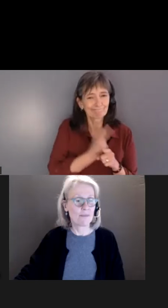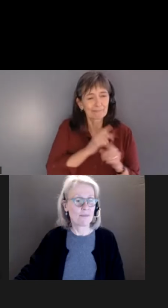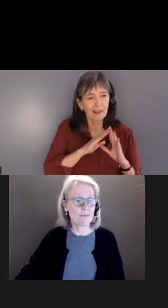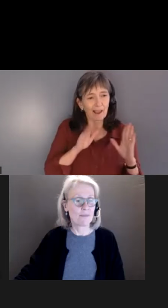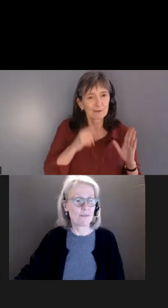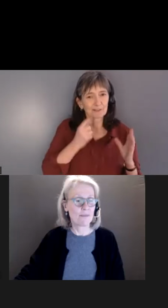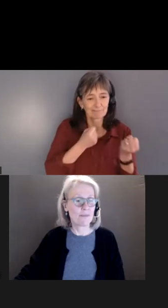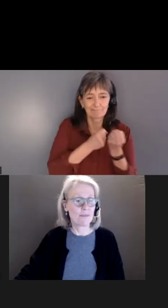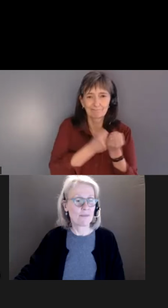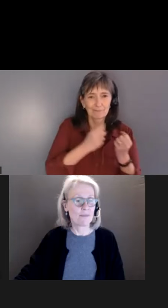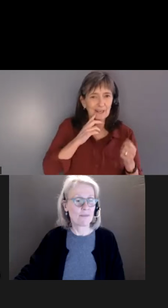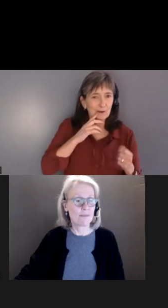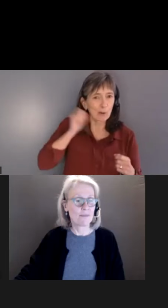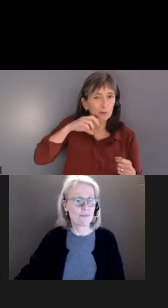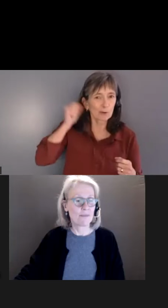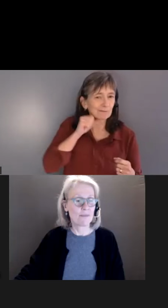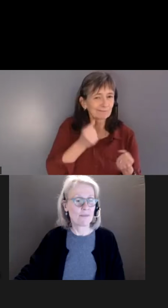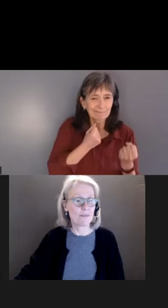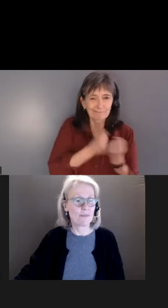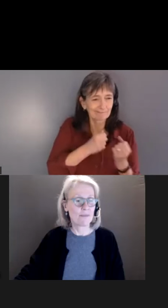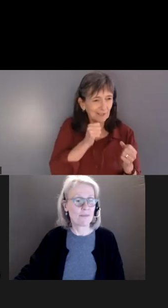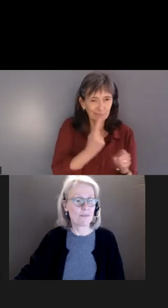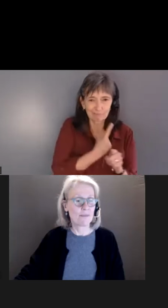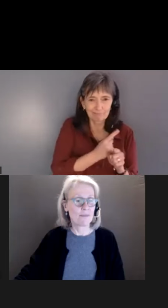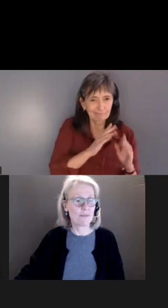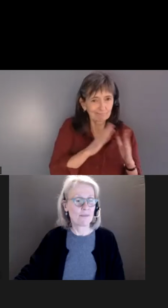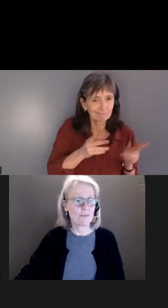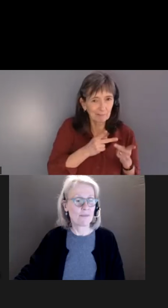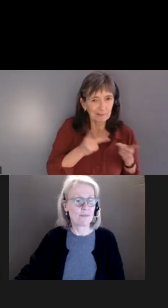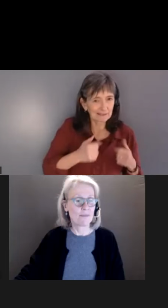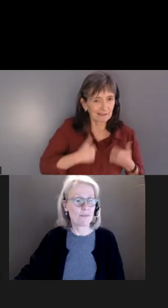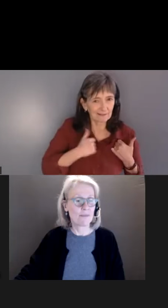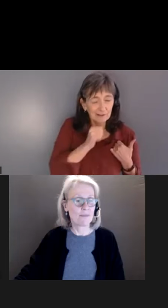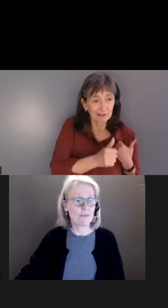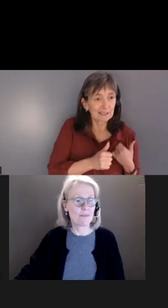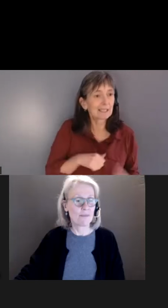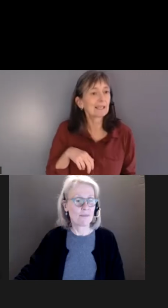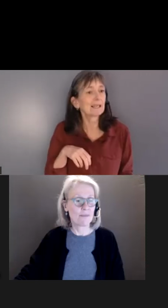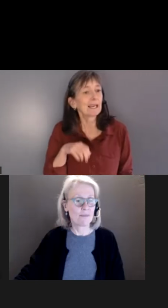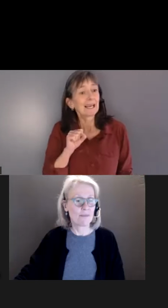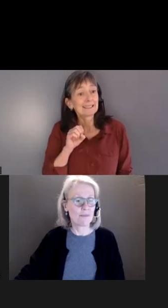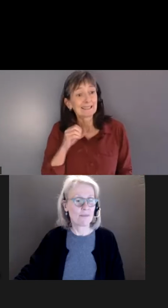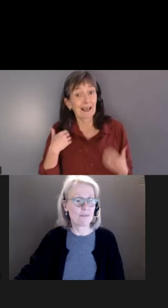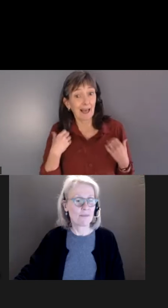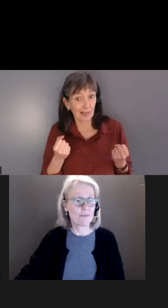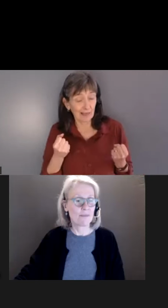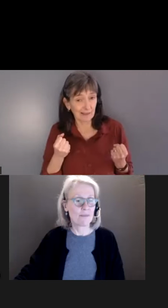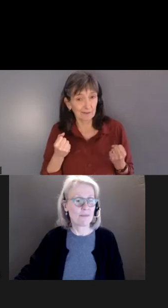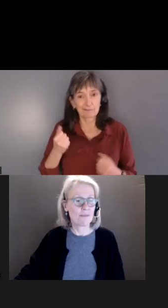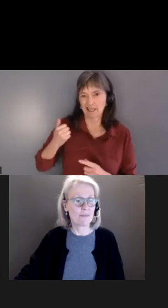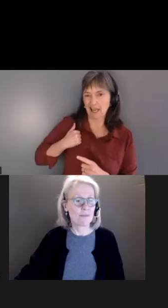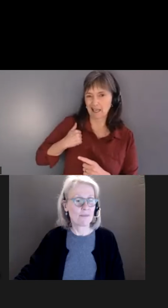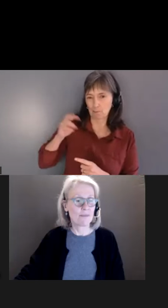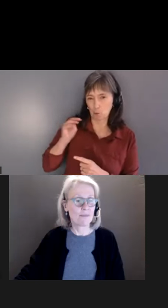age. So for example, a recent report by SE Health on behalf of the Canadian Mortgage and Housing